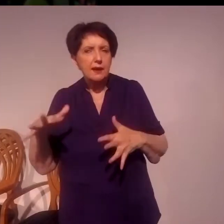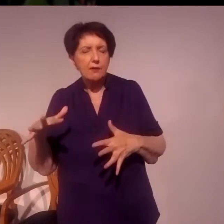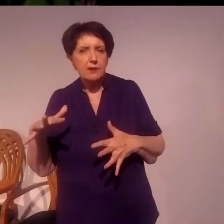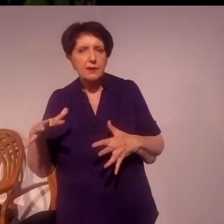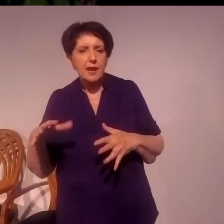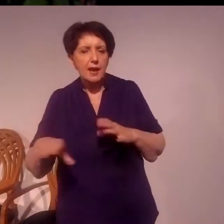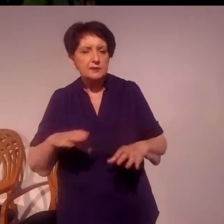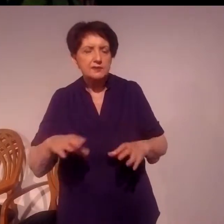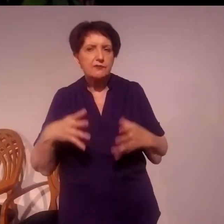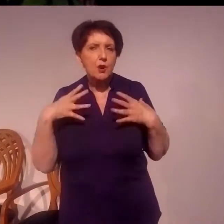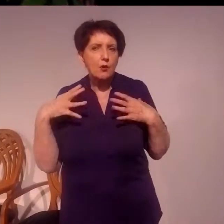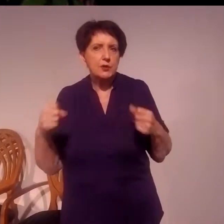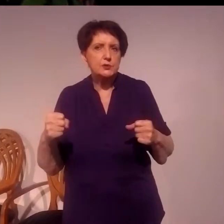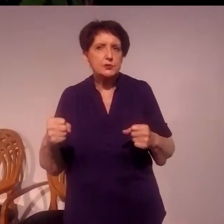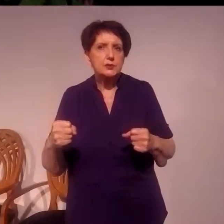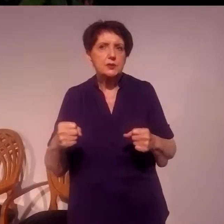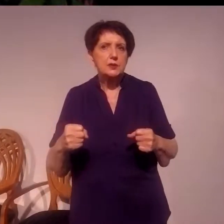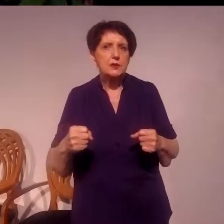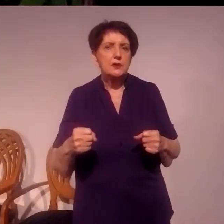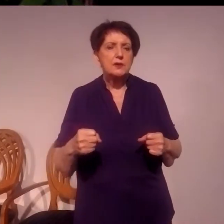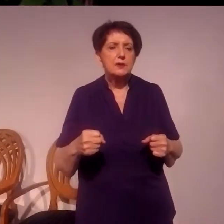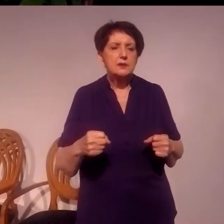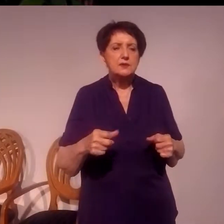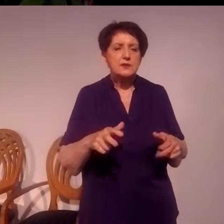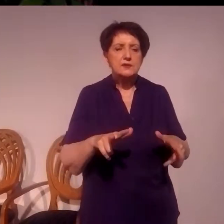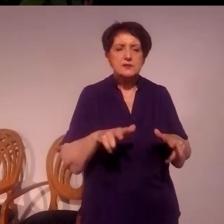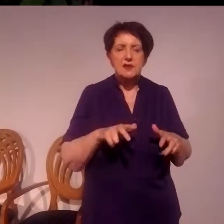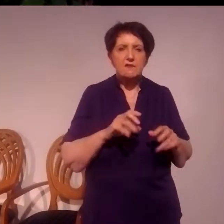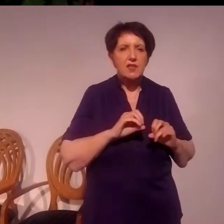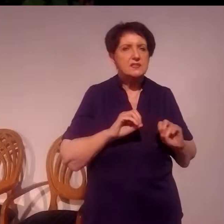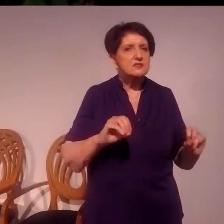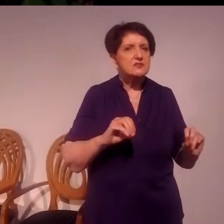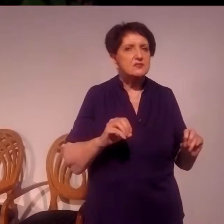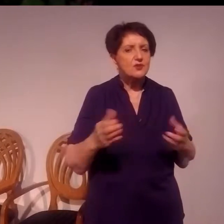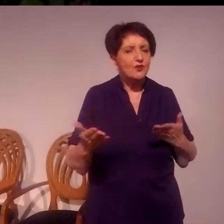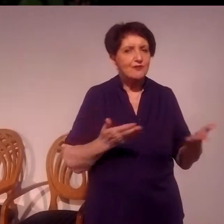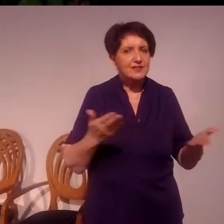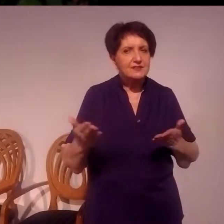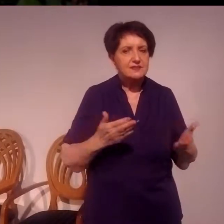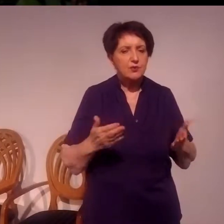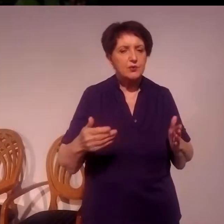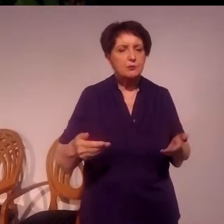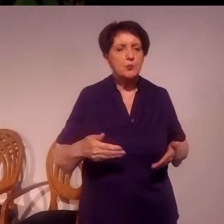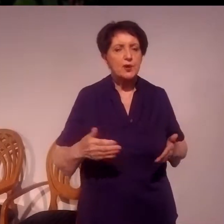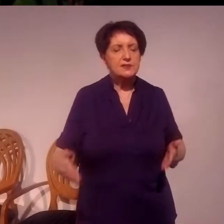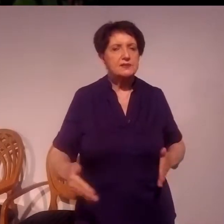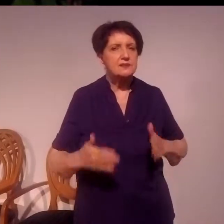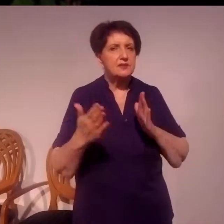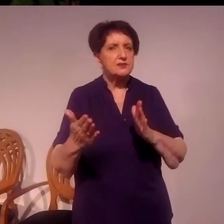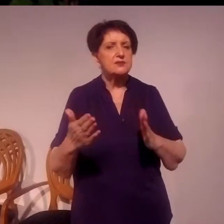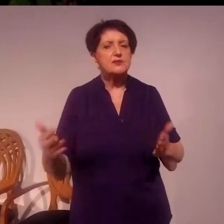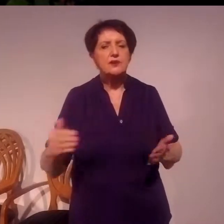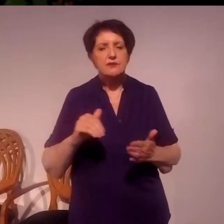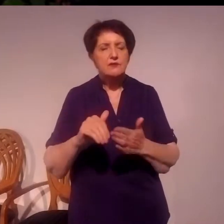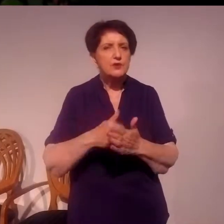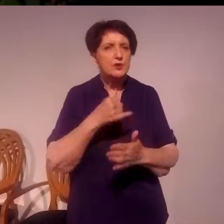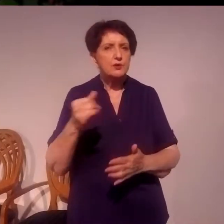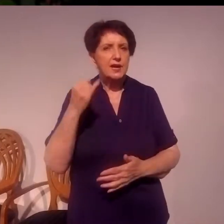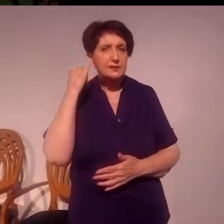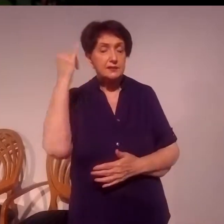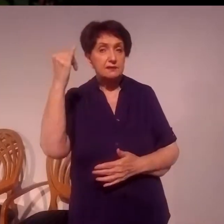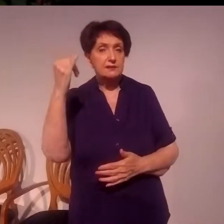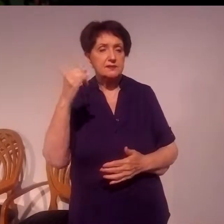courage, selfless service, or the presentation of new ideas of justice and